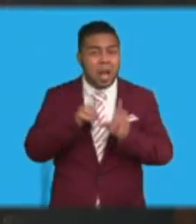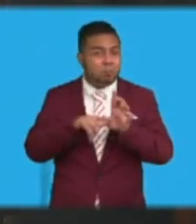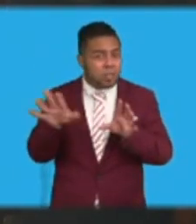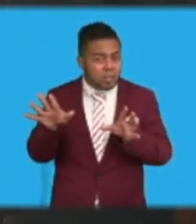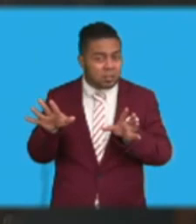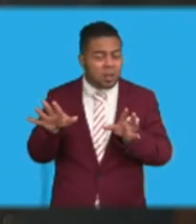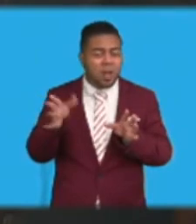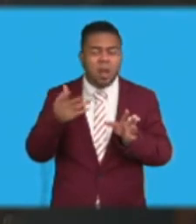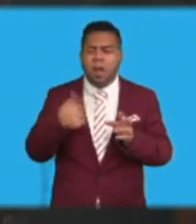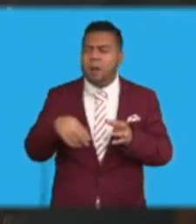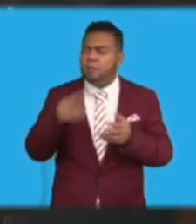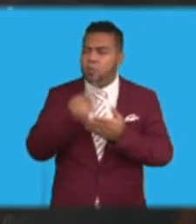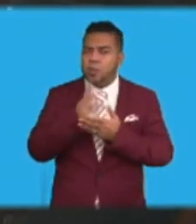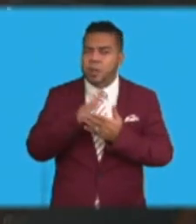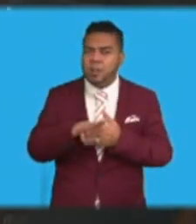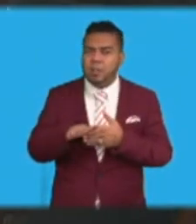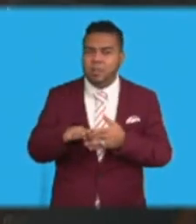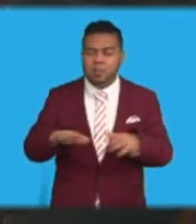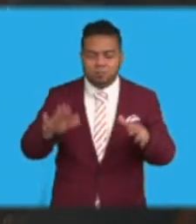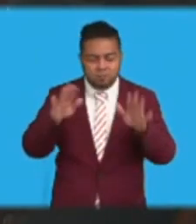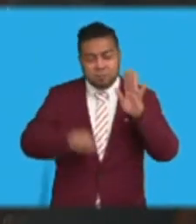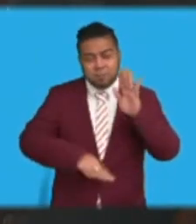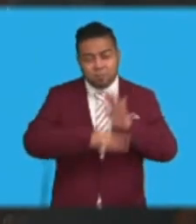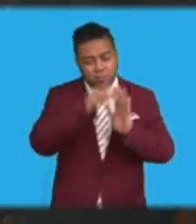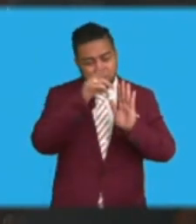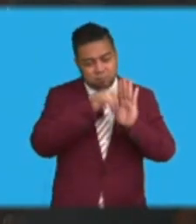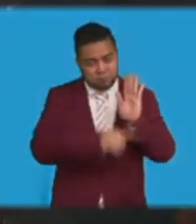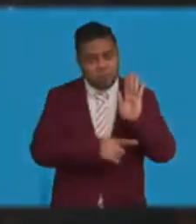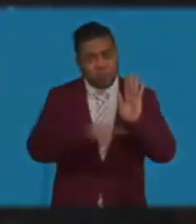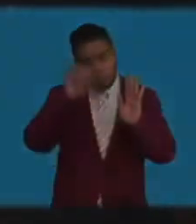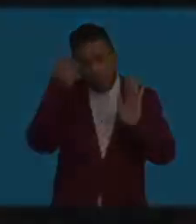about really the full, complete dimension about flooding, Madam Speaker. Thank you.